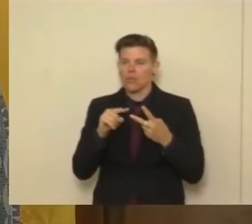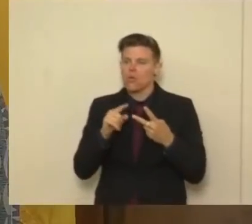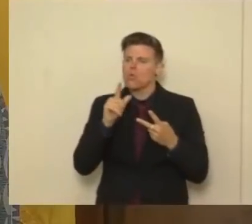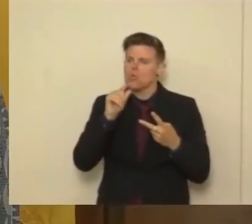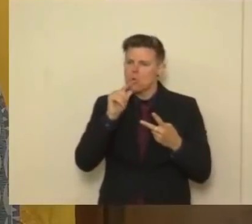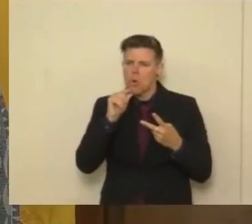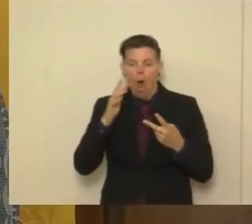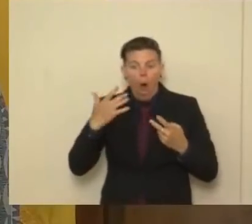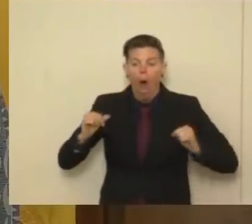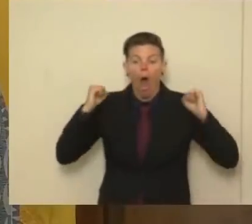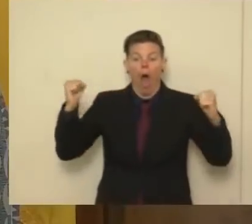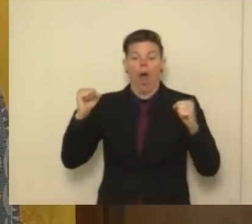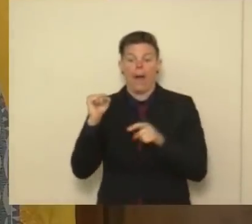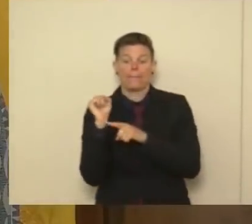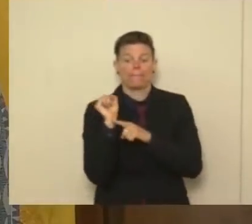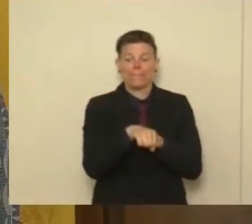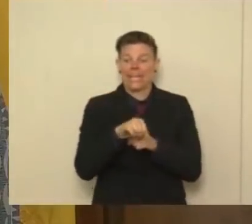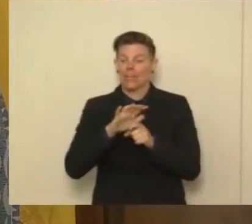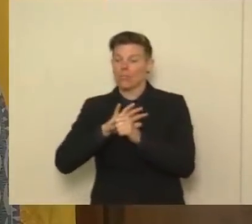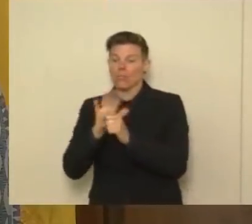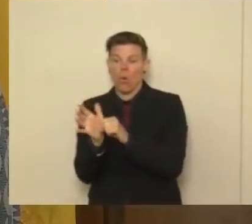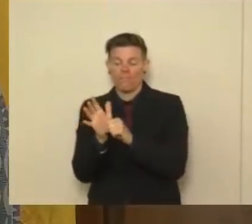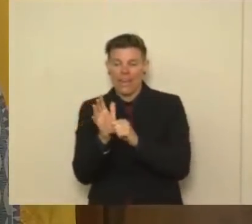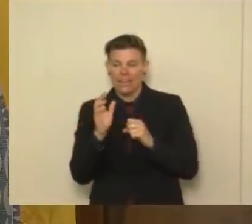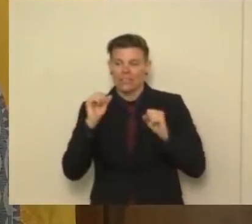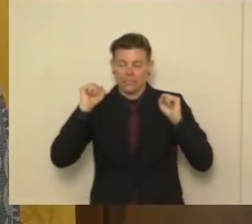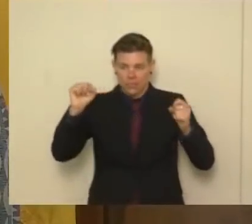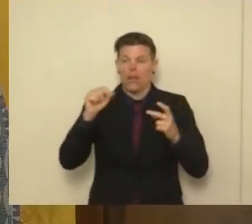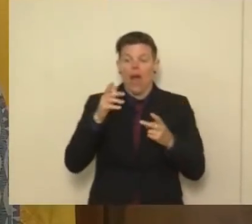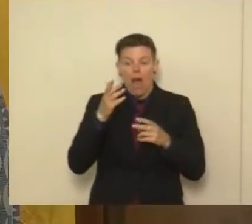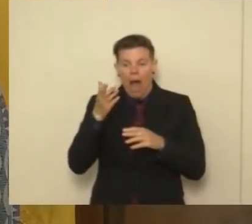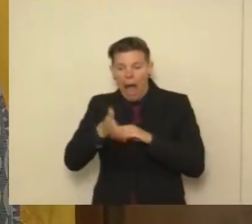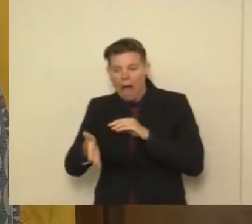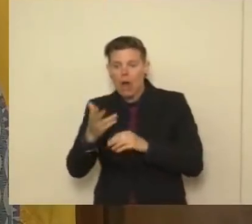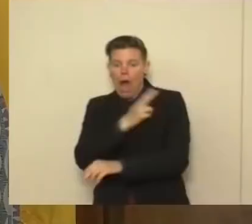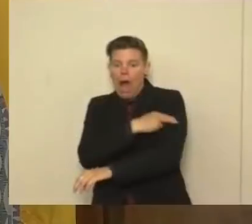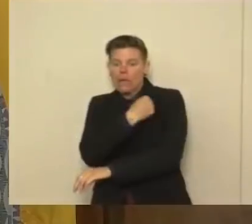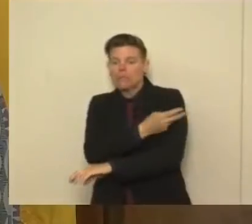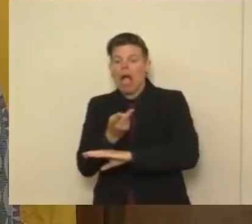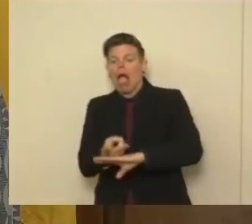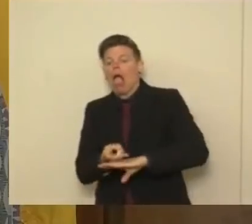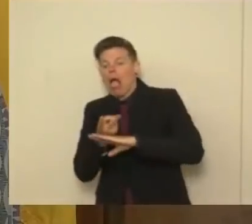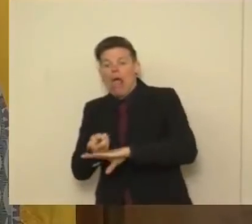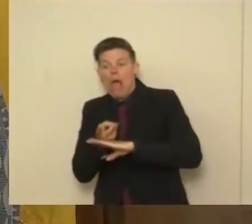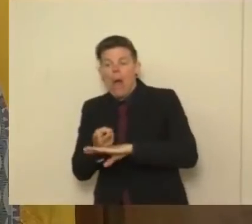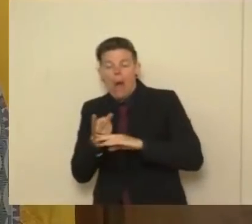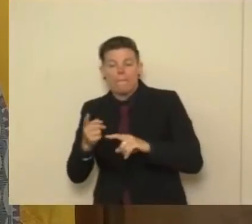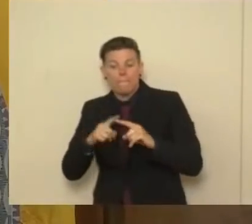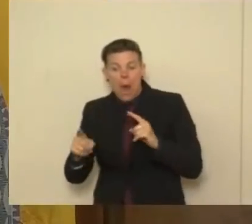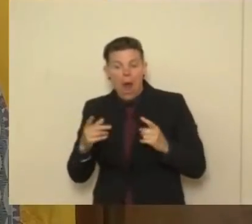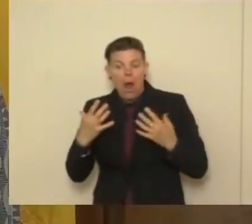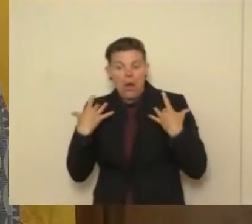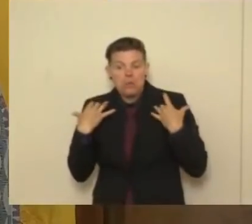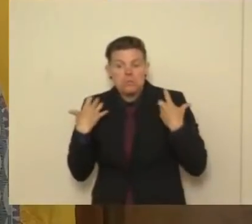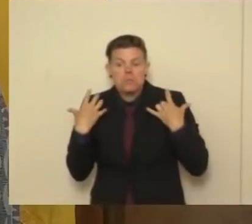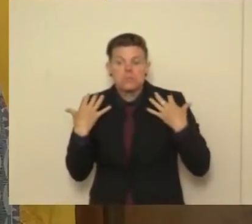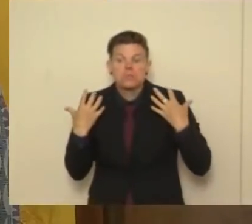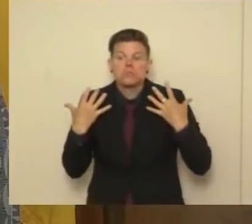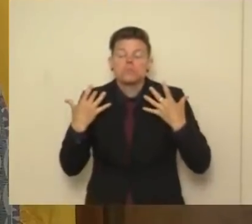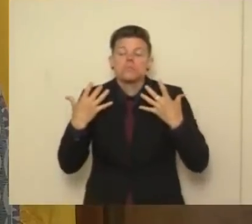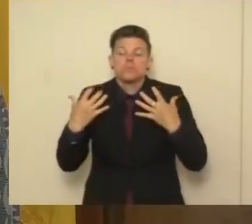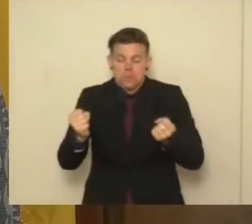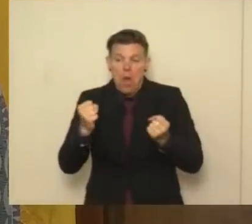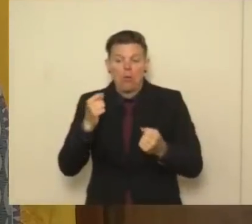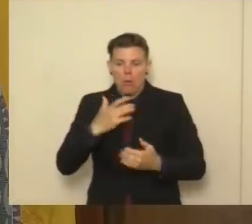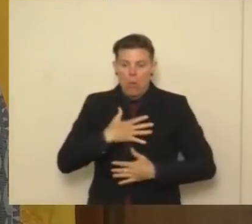back the virus after being hospitalized so that they don't need a ventilator and respiratory assistance in that way, we are